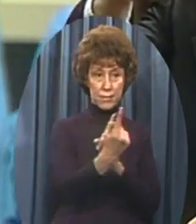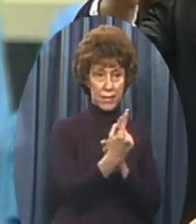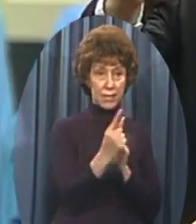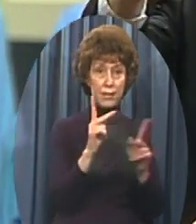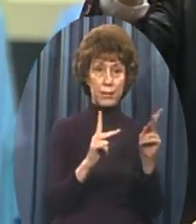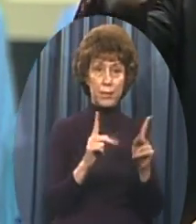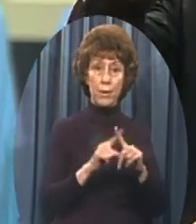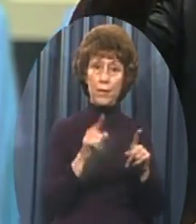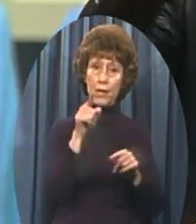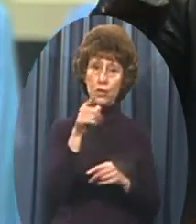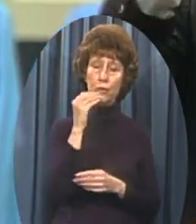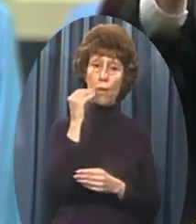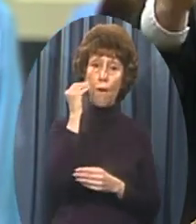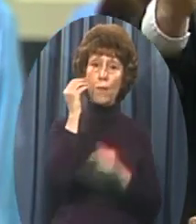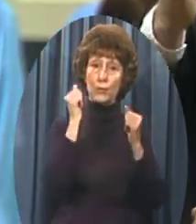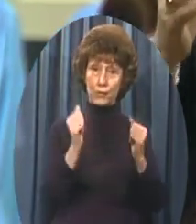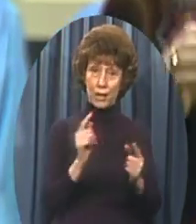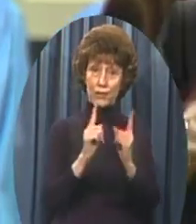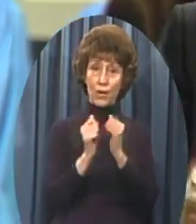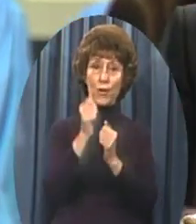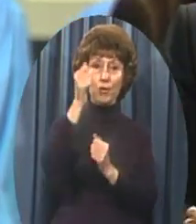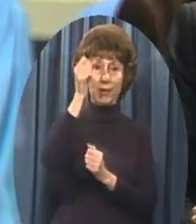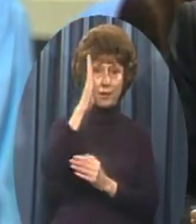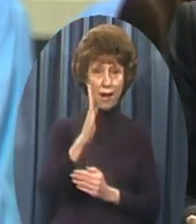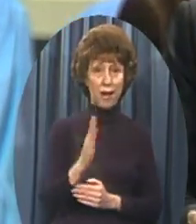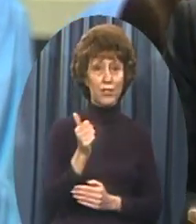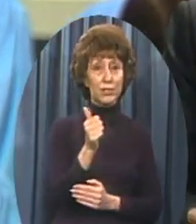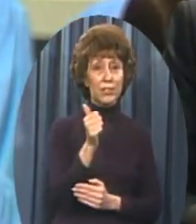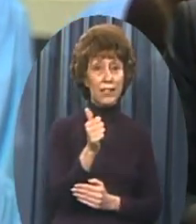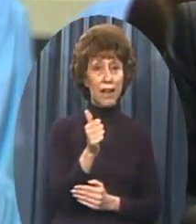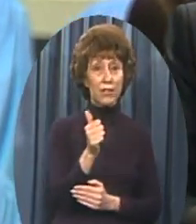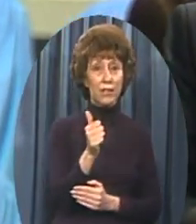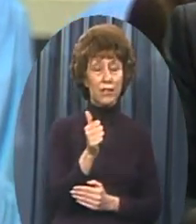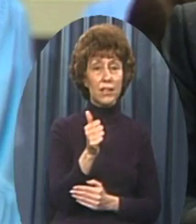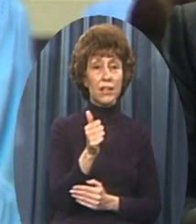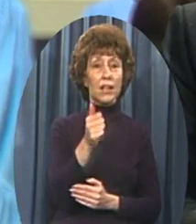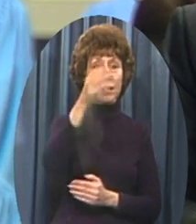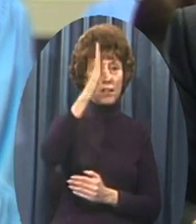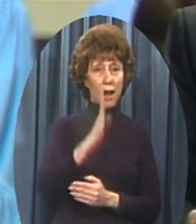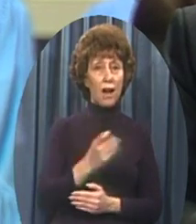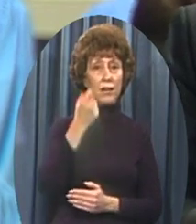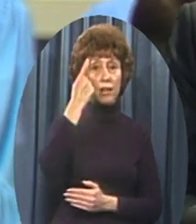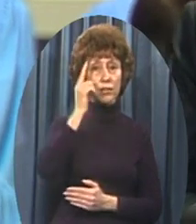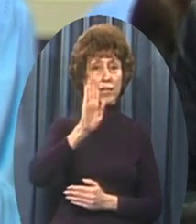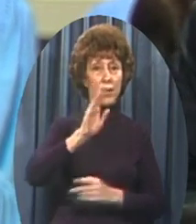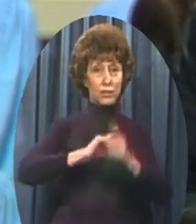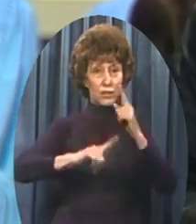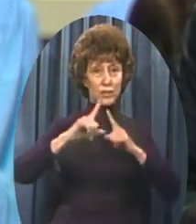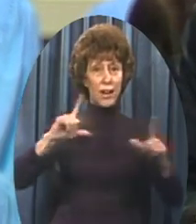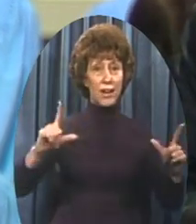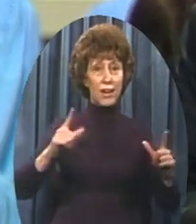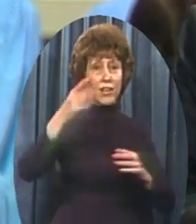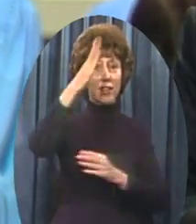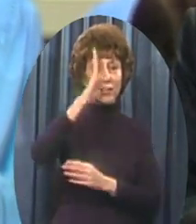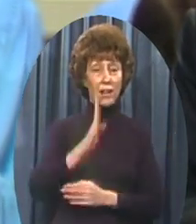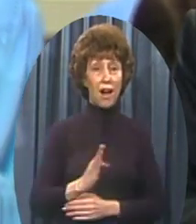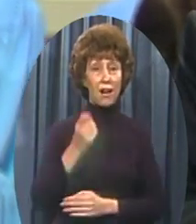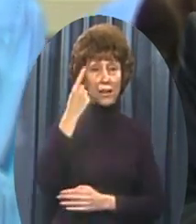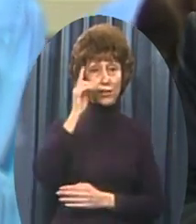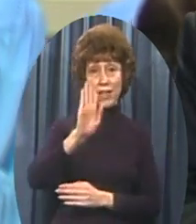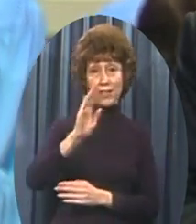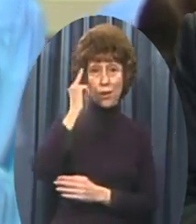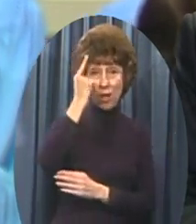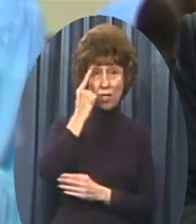trust Jesus as your Savior, you want to rededicate your life to the Lord and start over, or you'd like to unite with our church today, you want to become a Thomas